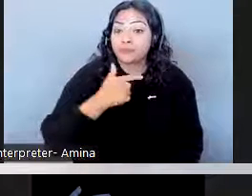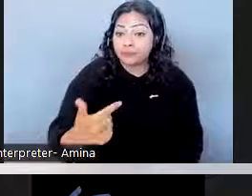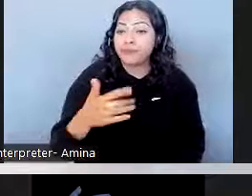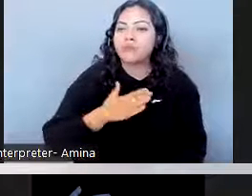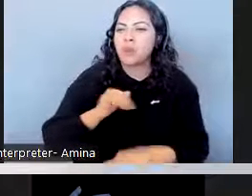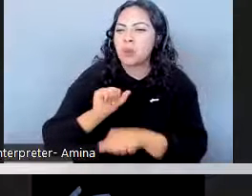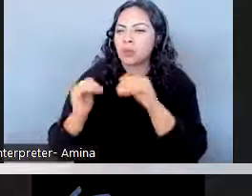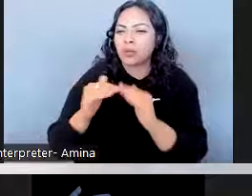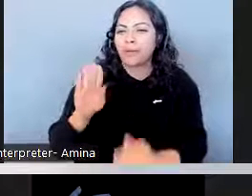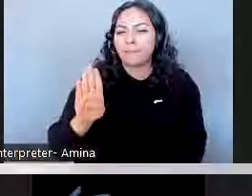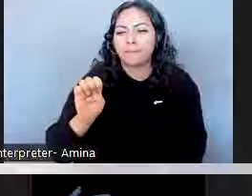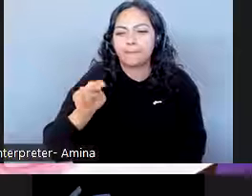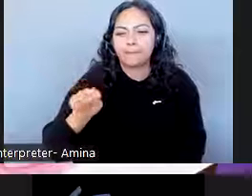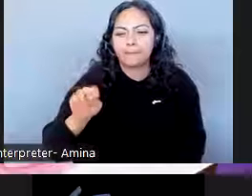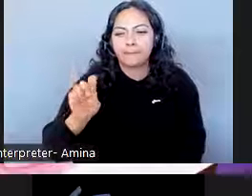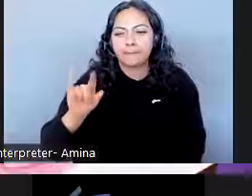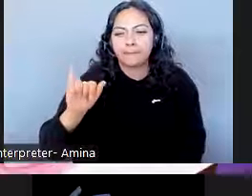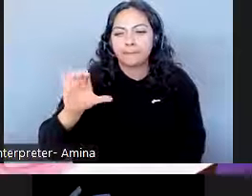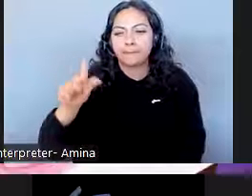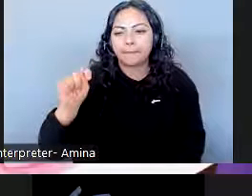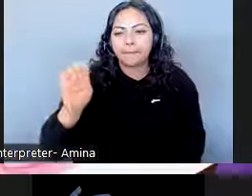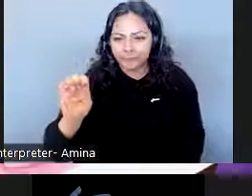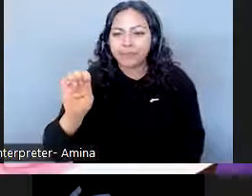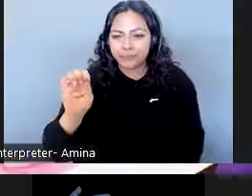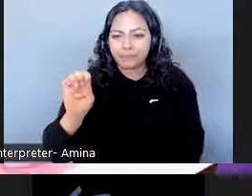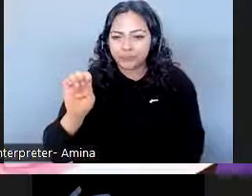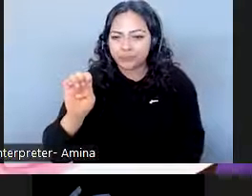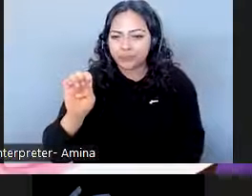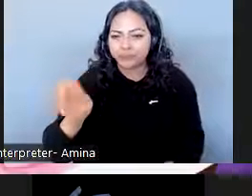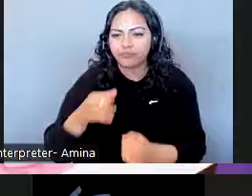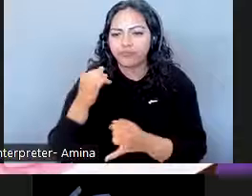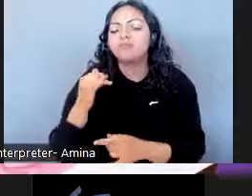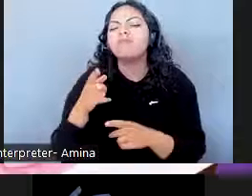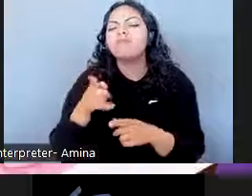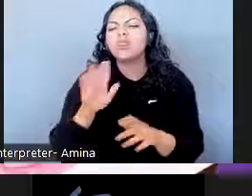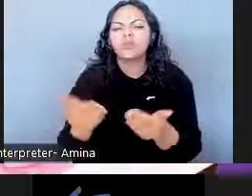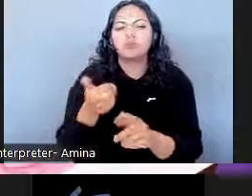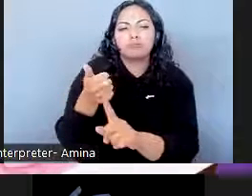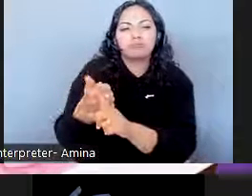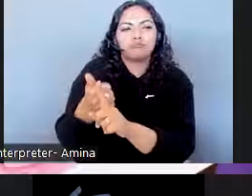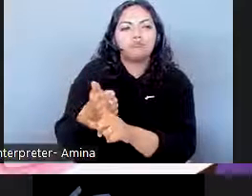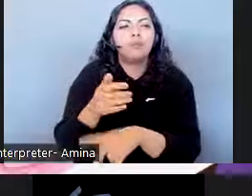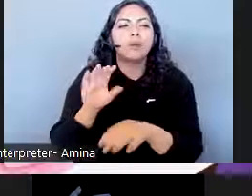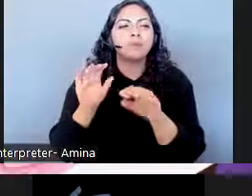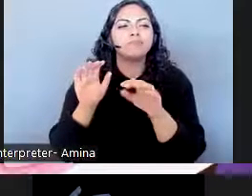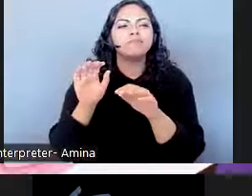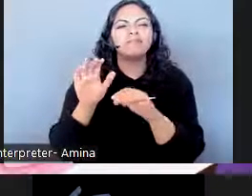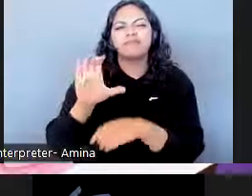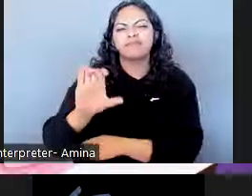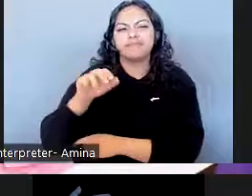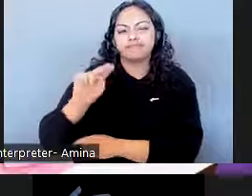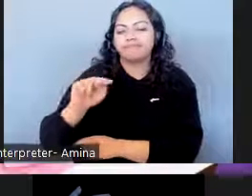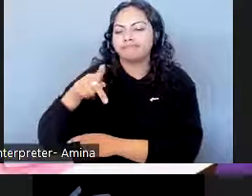Benedict Cheflon to introduce her organization with the Canadian Network for the Prevention of Elder Abuse. Thank you,